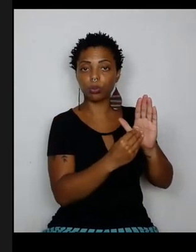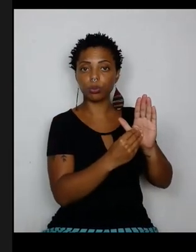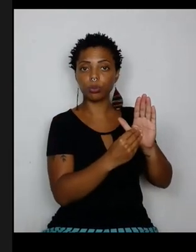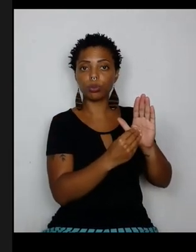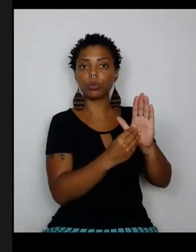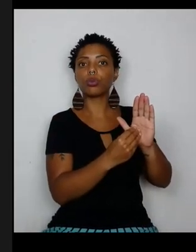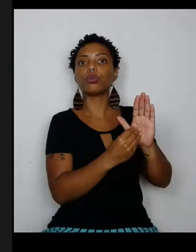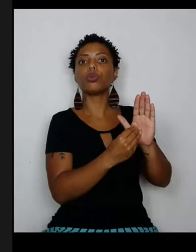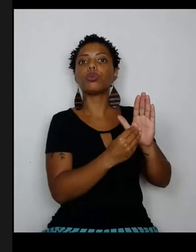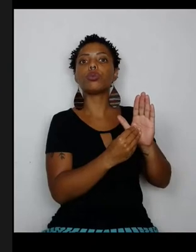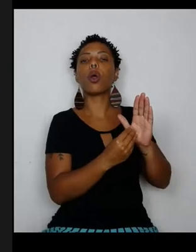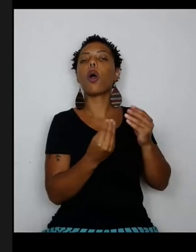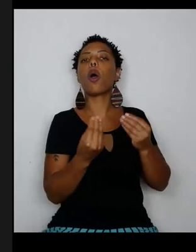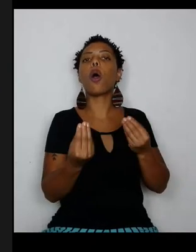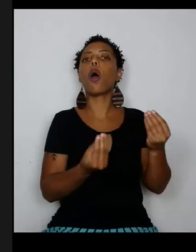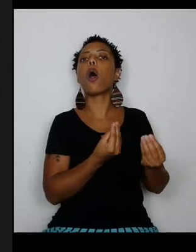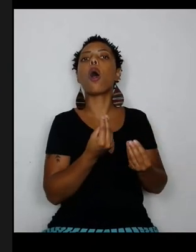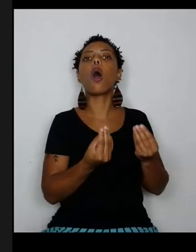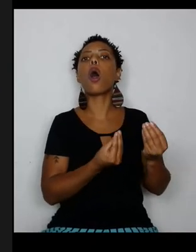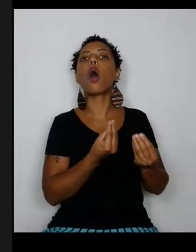when we look at the self-portrait